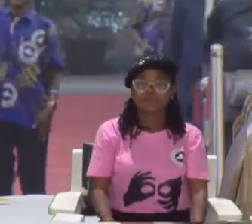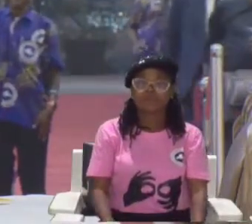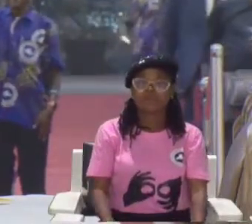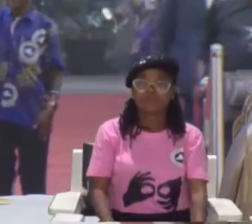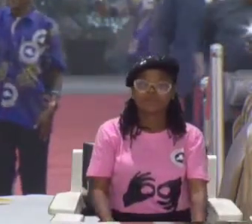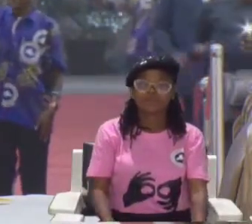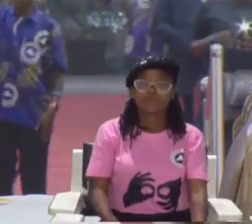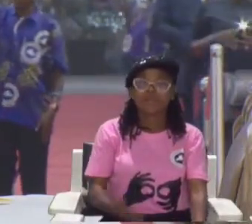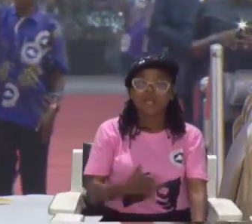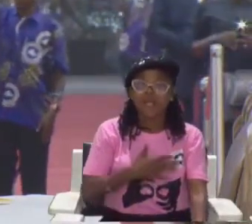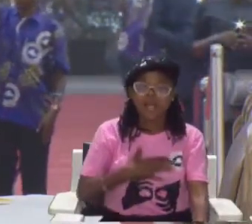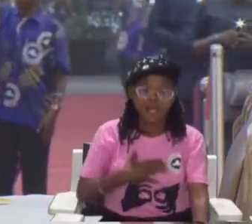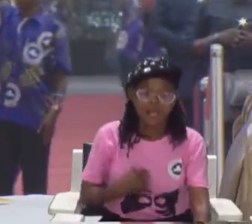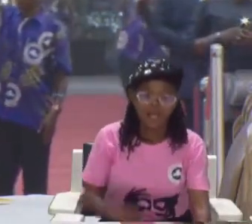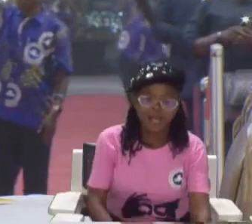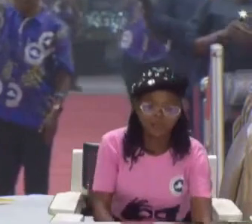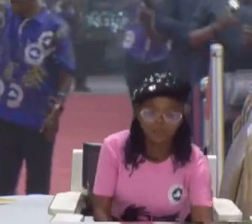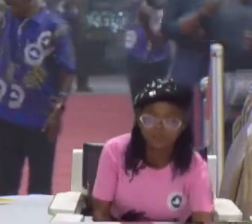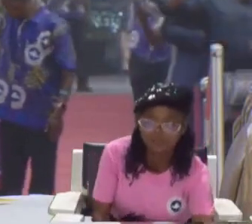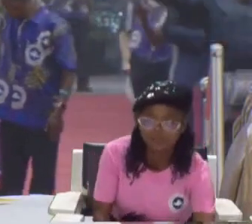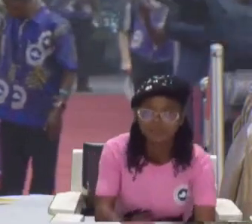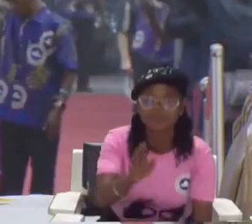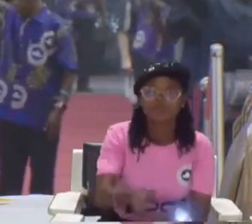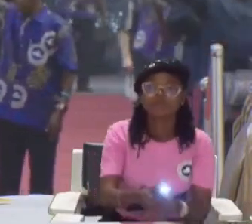lift it up.